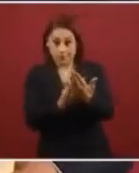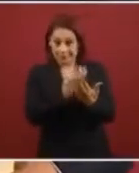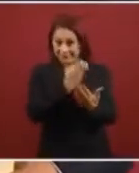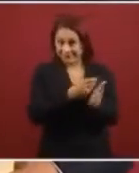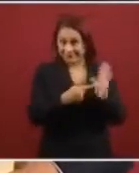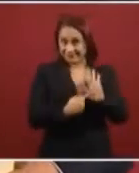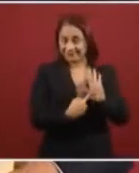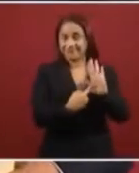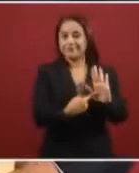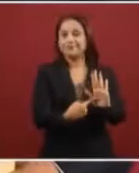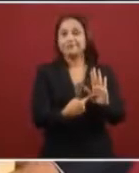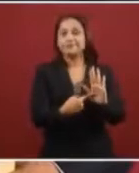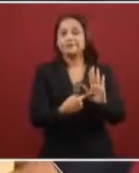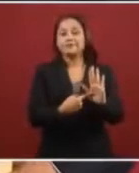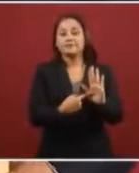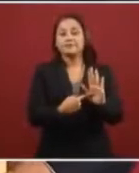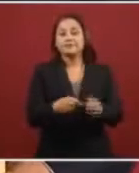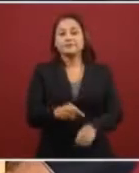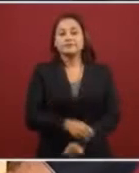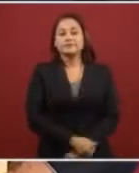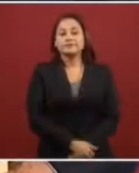es